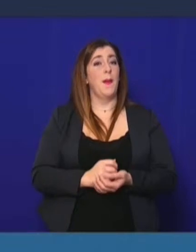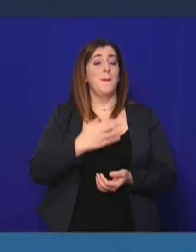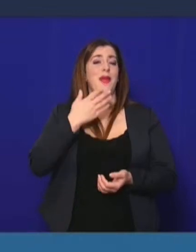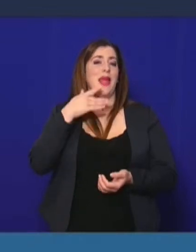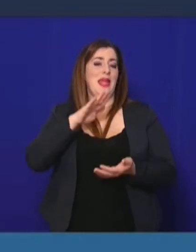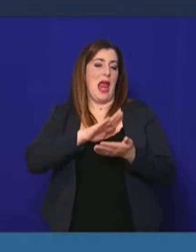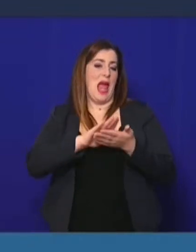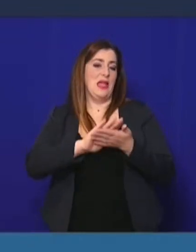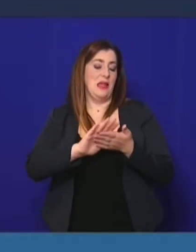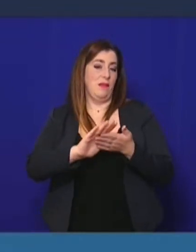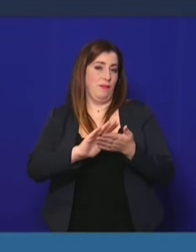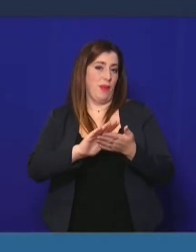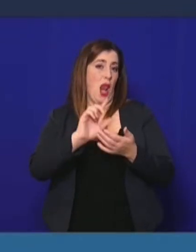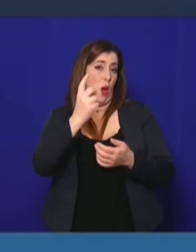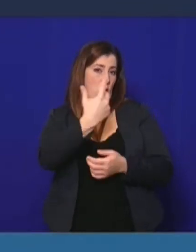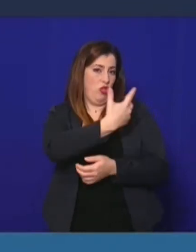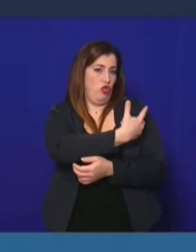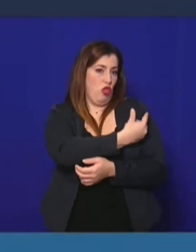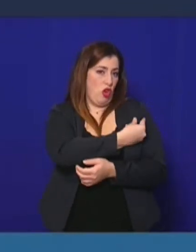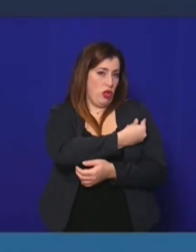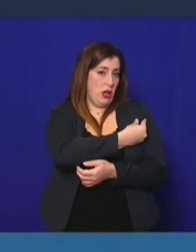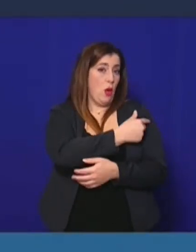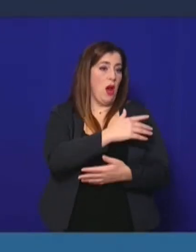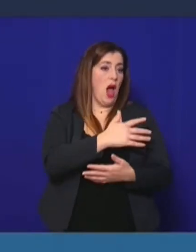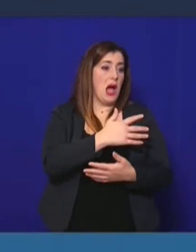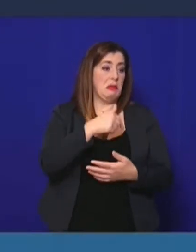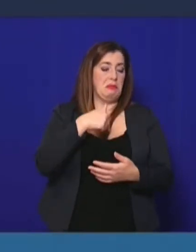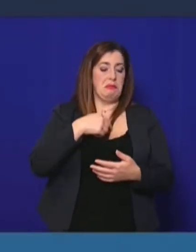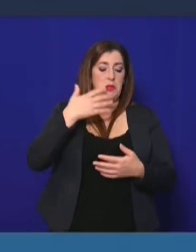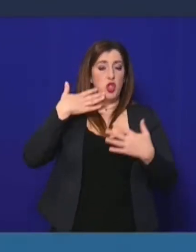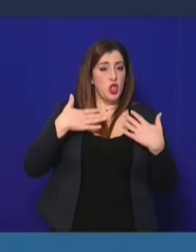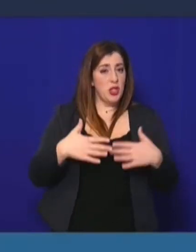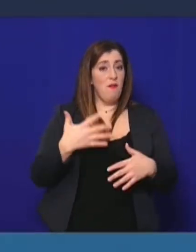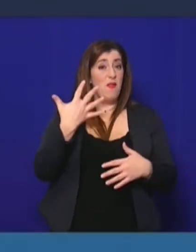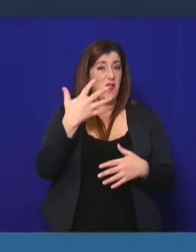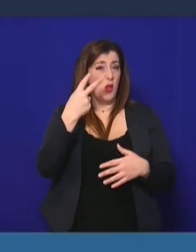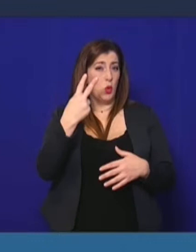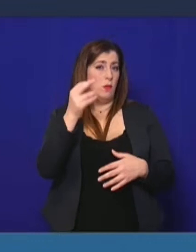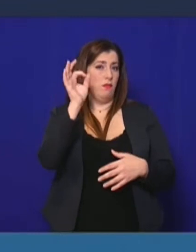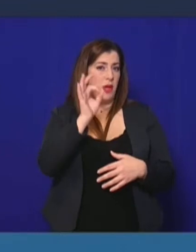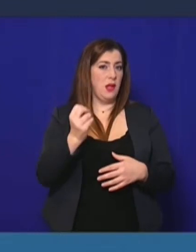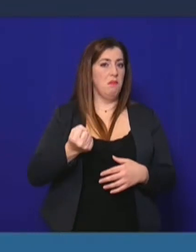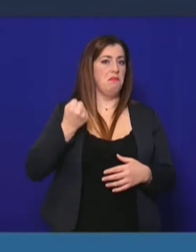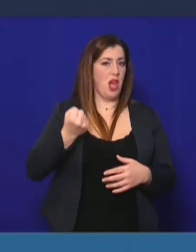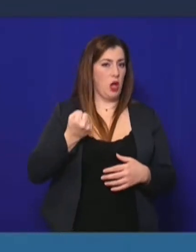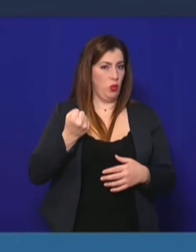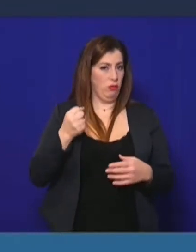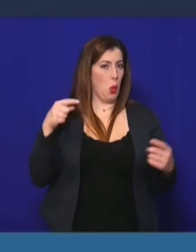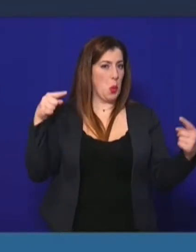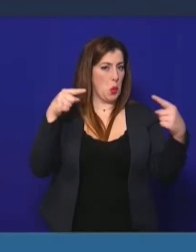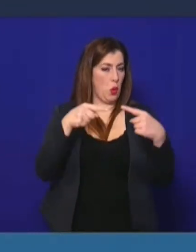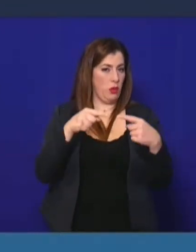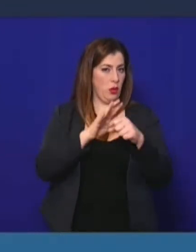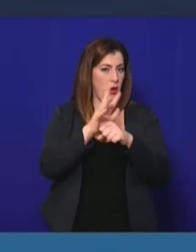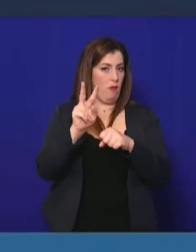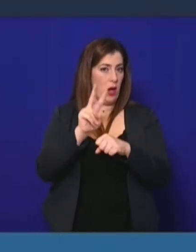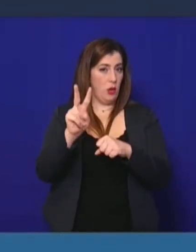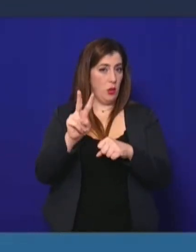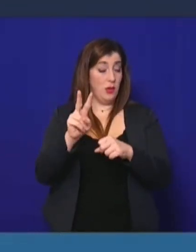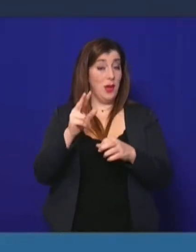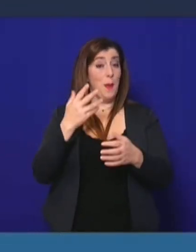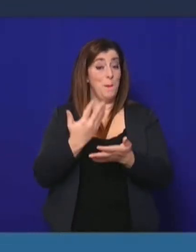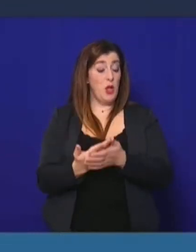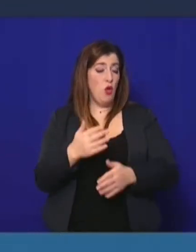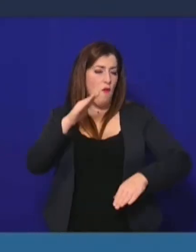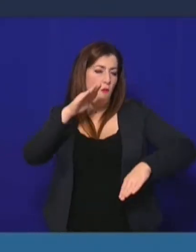ieħor 52% tal-immune response li inti dit tilqima tista' tik. U allura trid it-tieni doża biex inti tkun